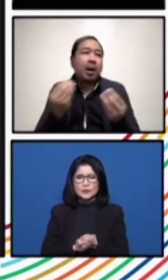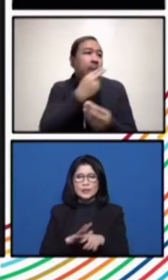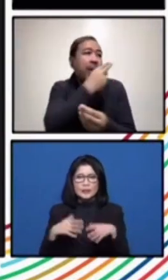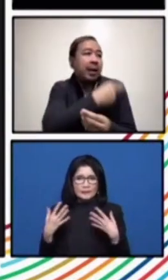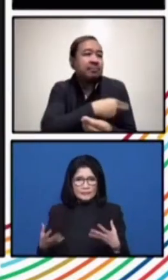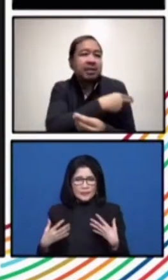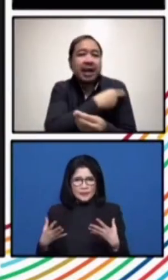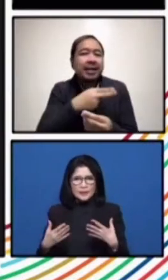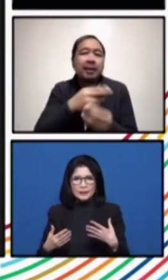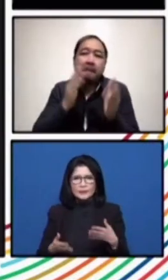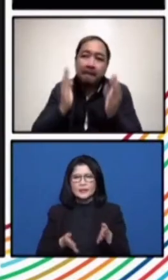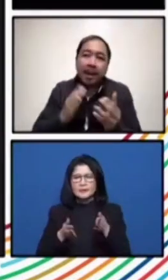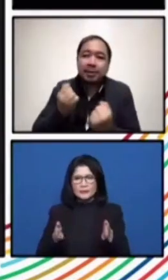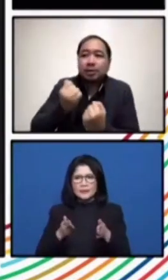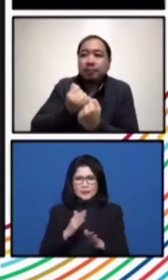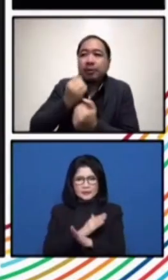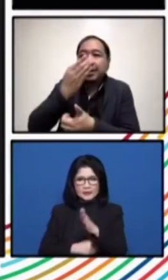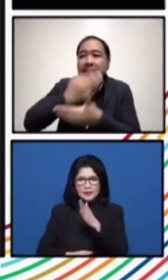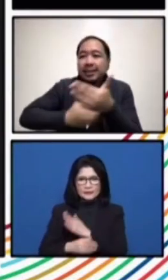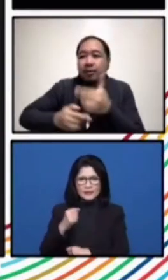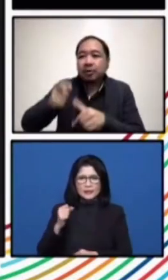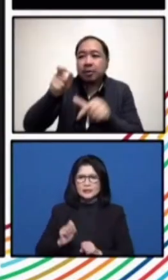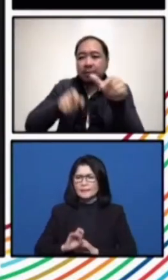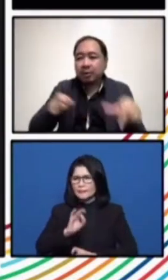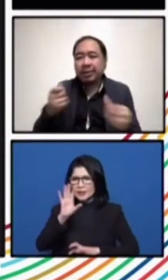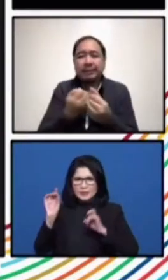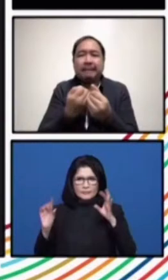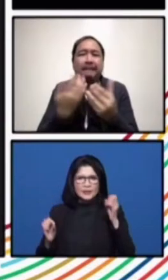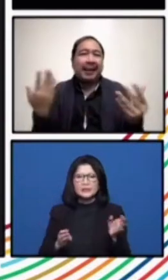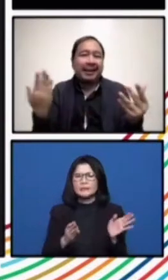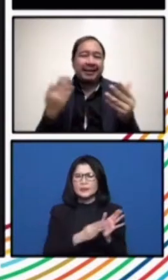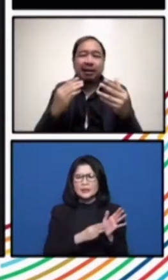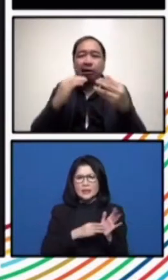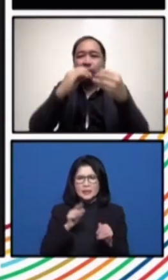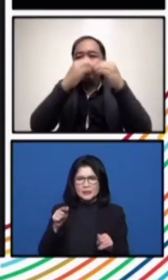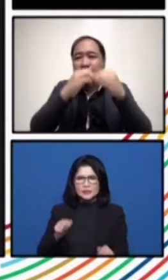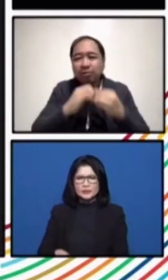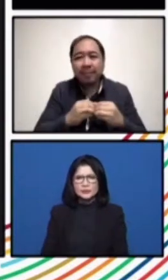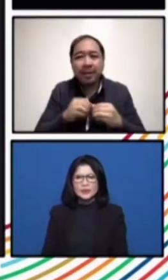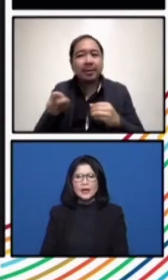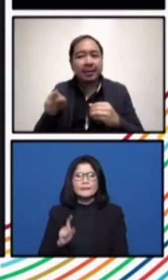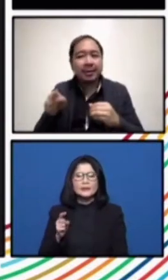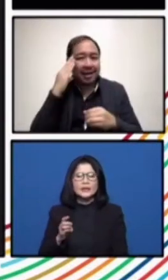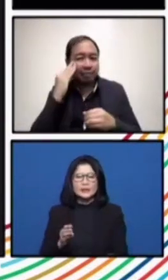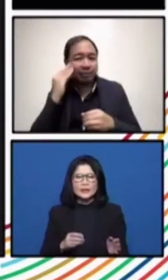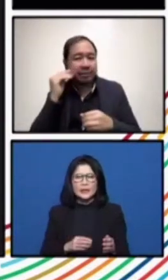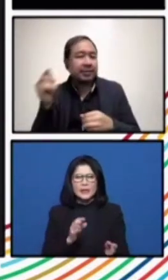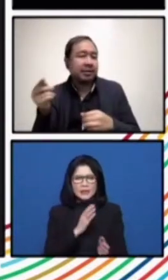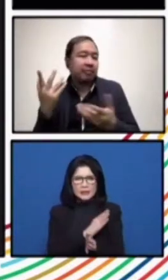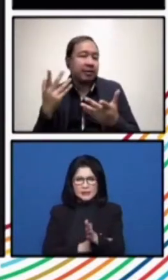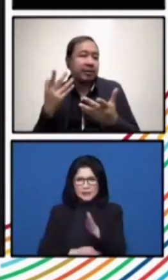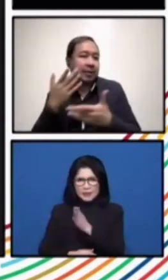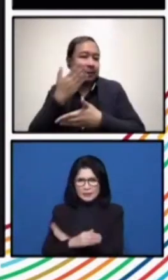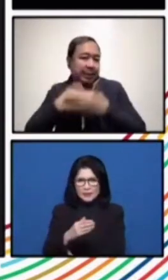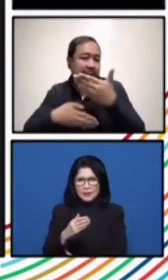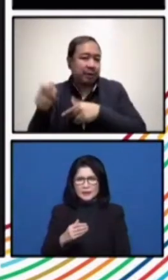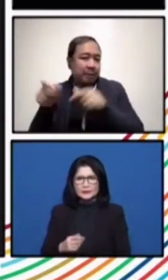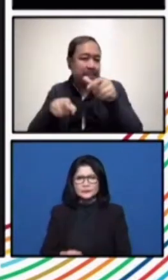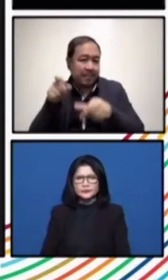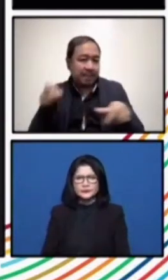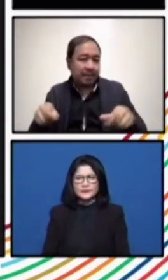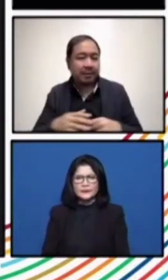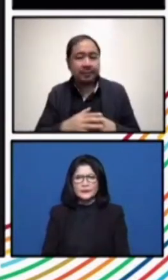which all of you know that that the people with disabilities faced maintaining distance and so and so forth second was the